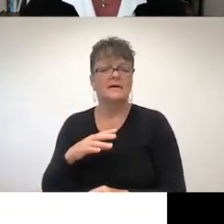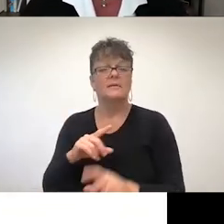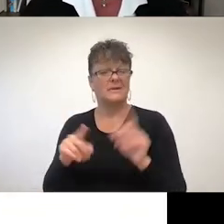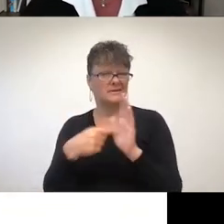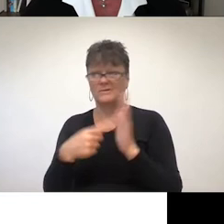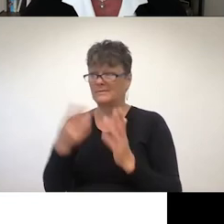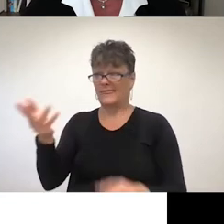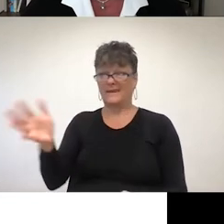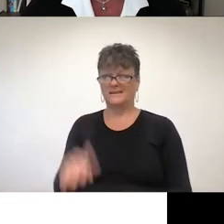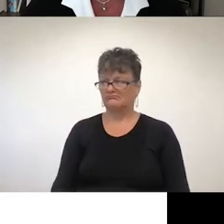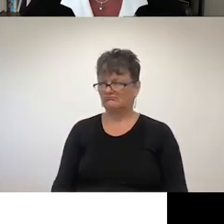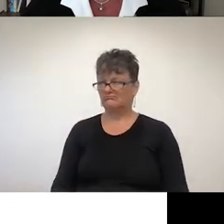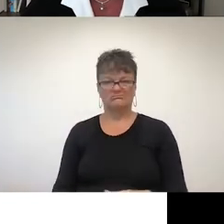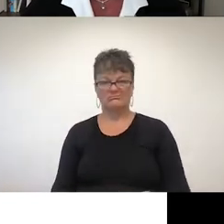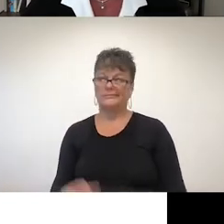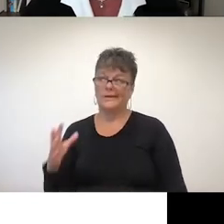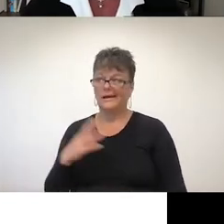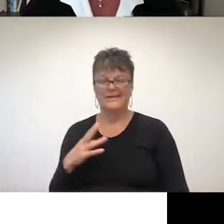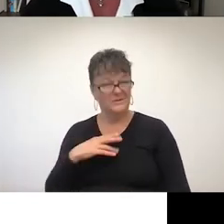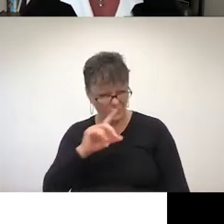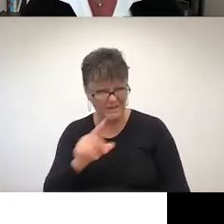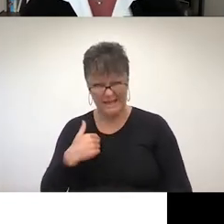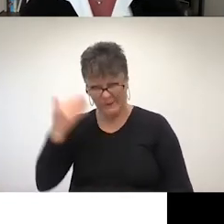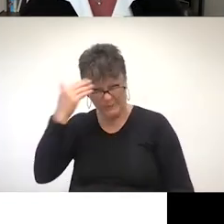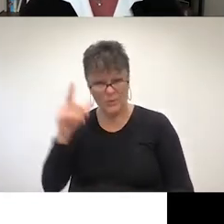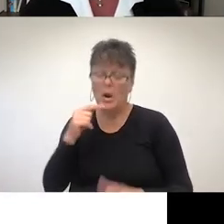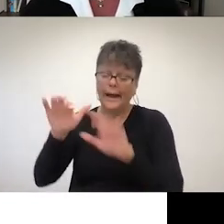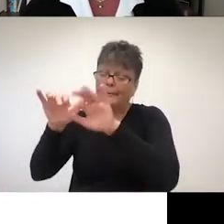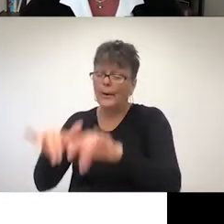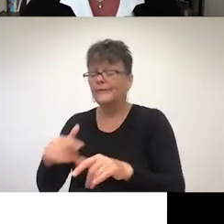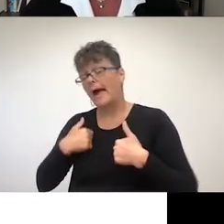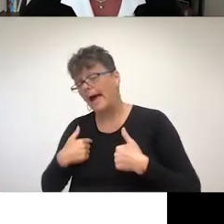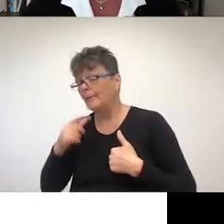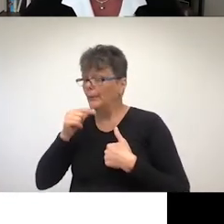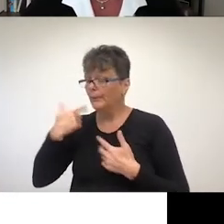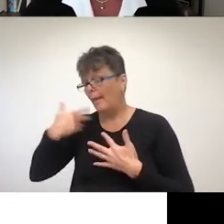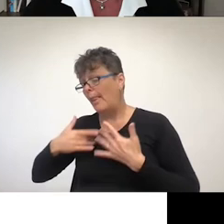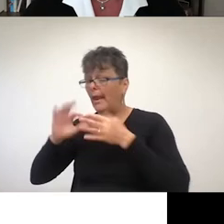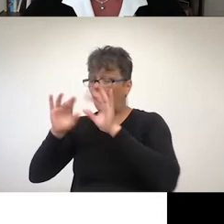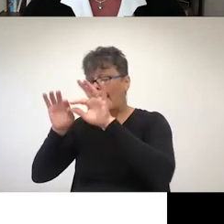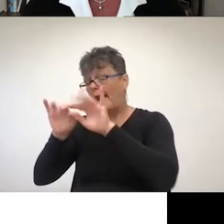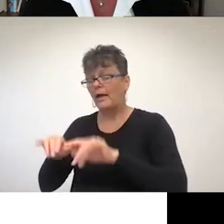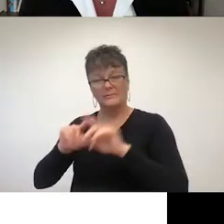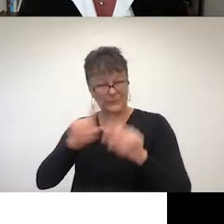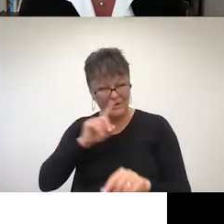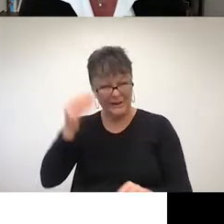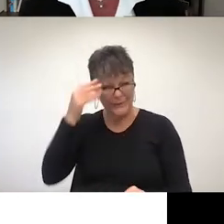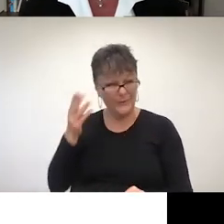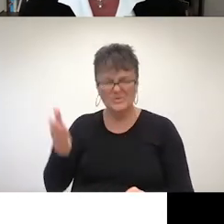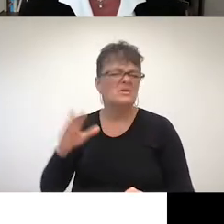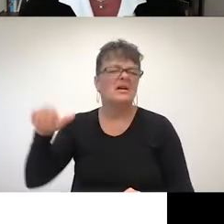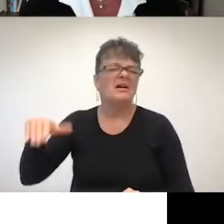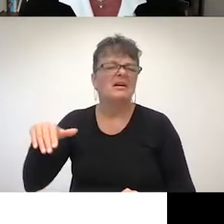There's no more. And so you don't really feel like you know the people that you're posting with. And if you've taught online and your online discussions feel stilted, well,